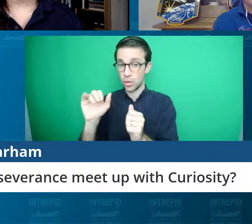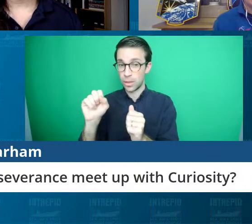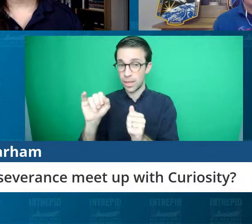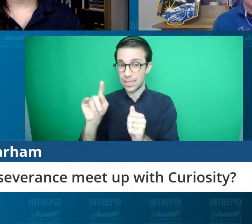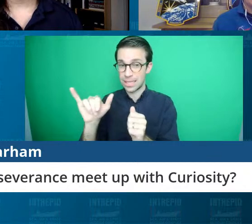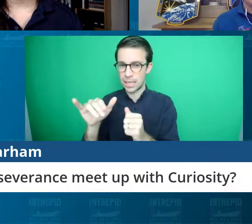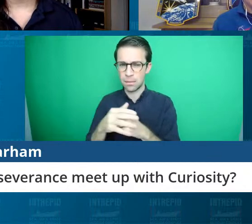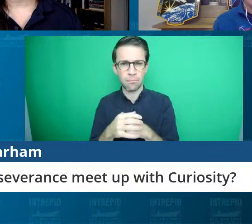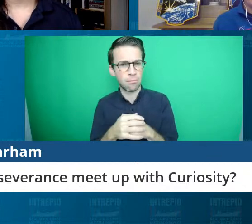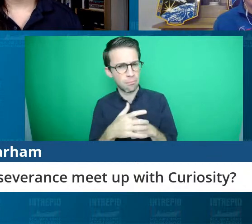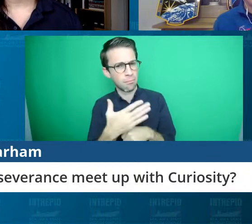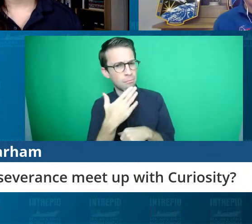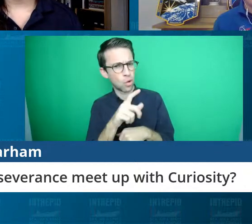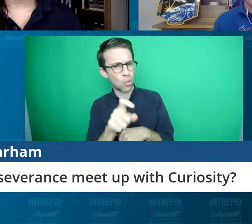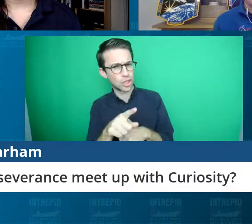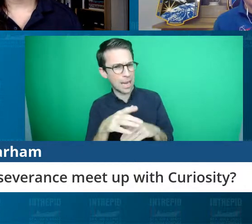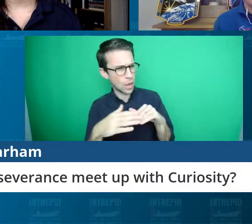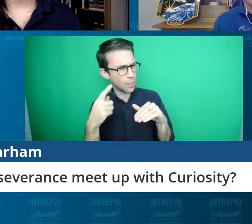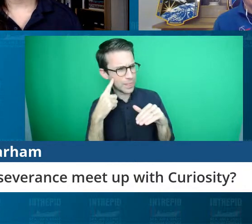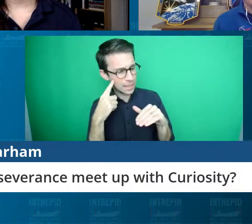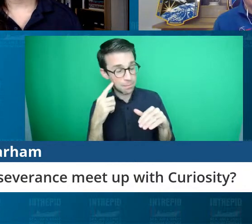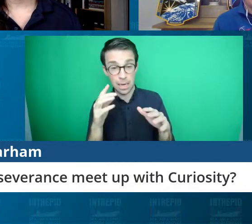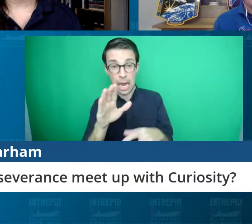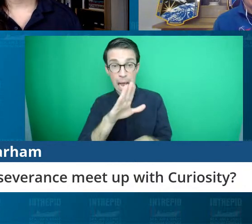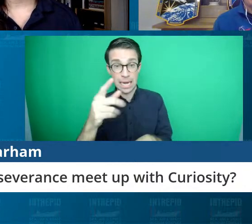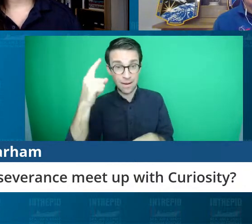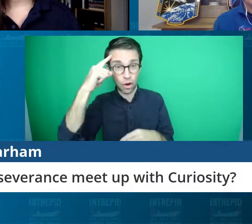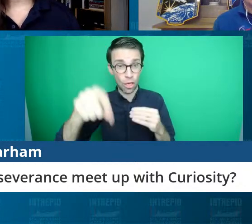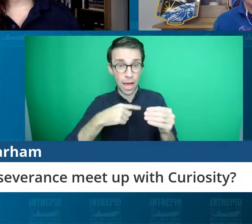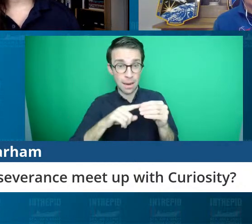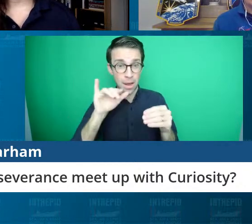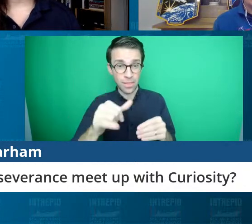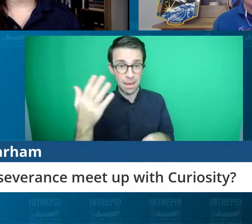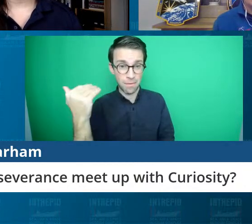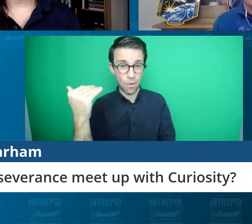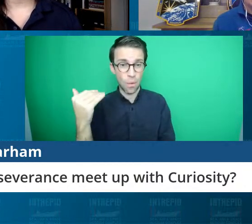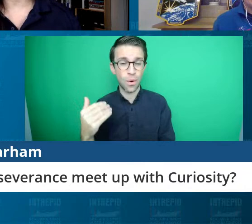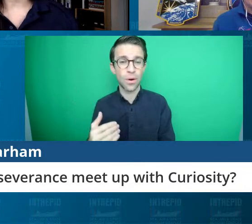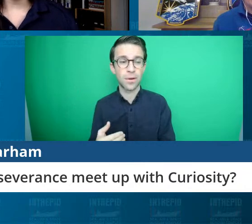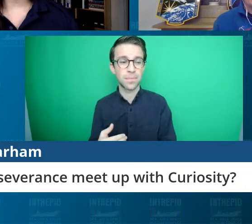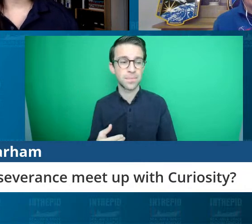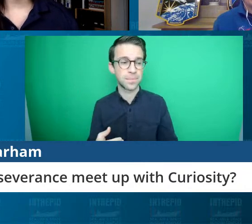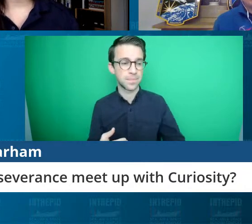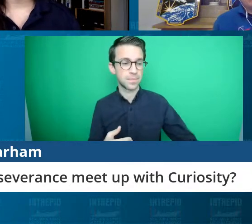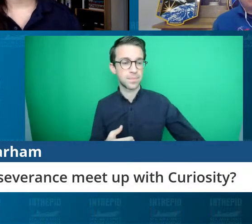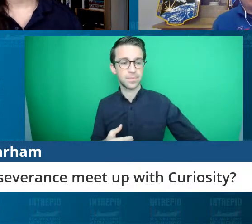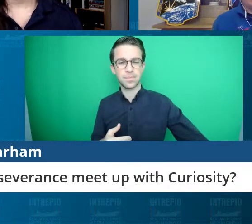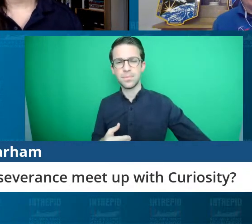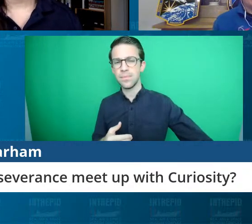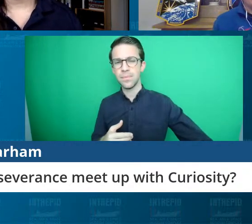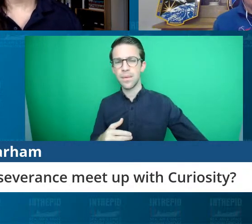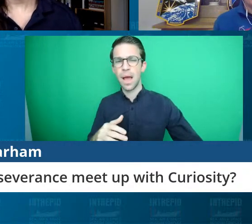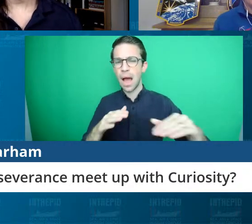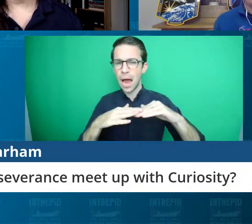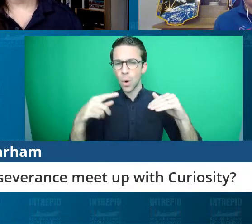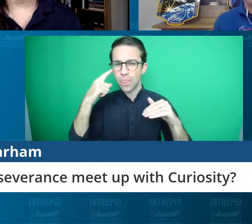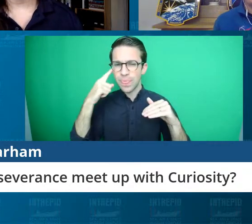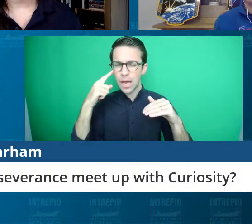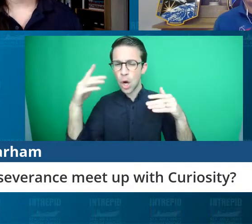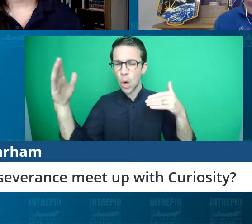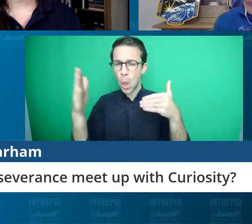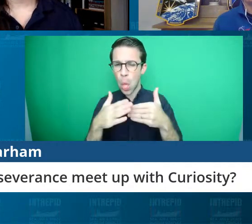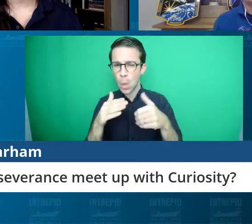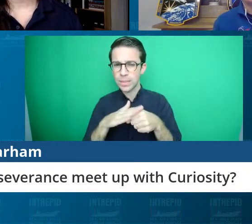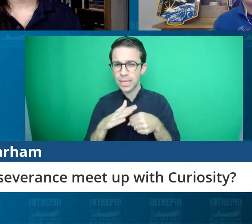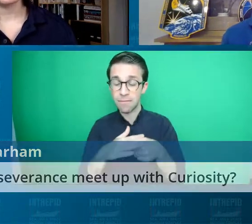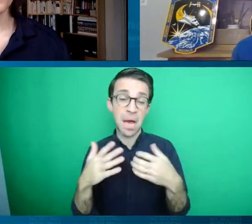not know the answer. I've never thought about that. I don't think they're close enough. But over time, they can cover a pretty